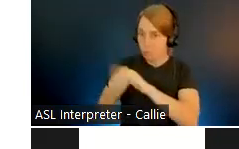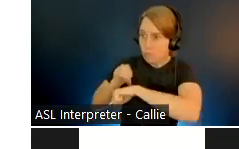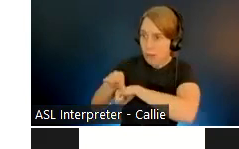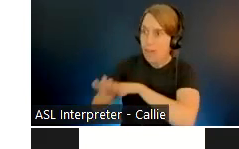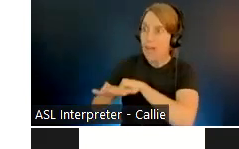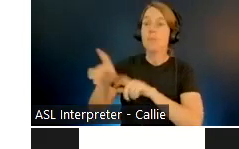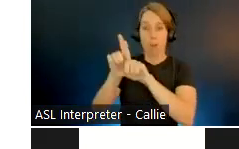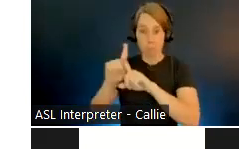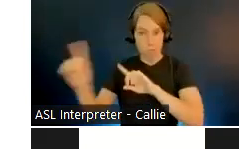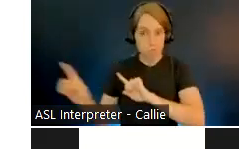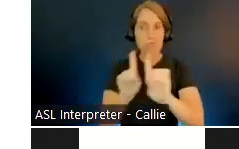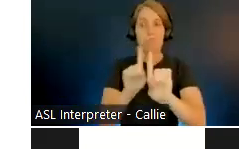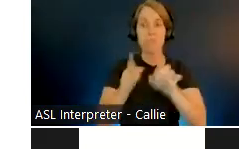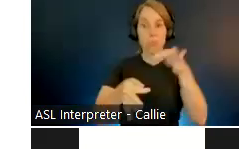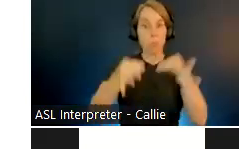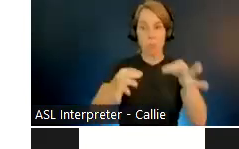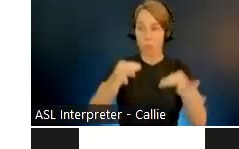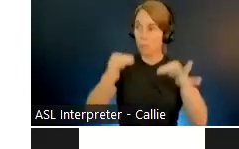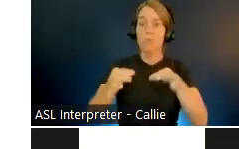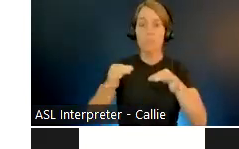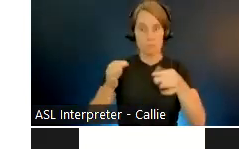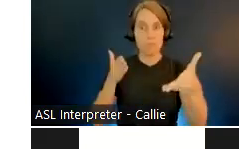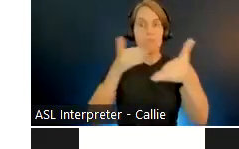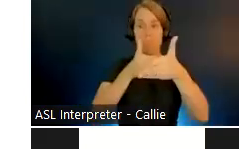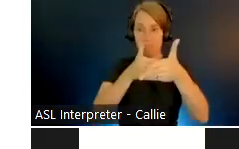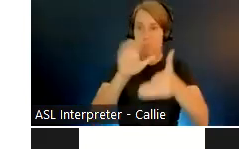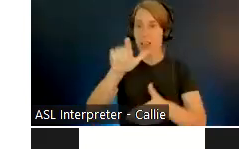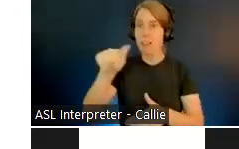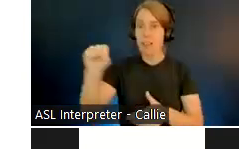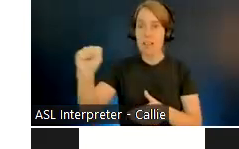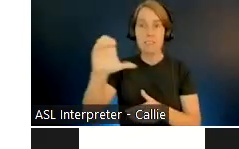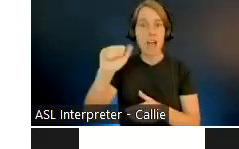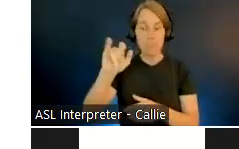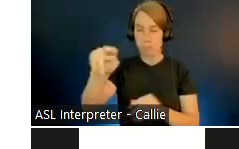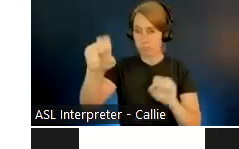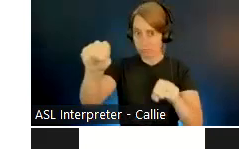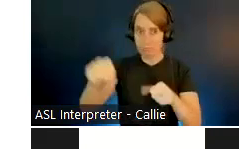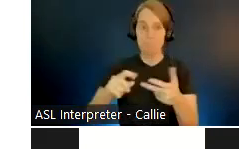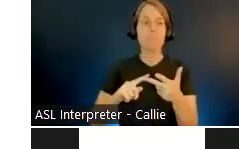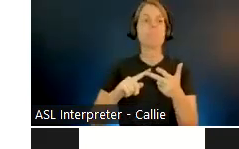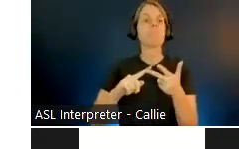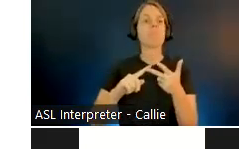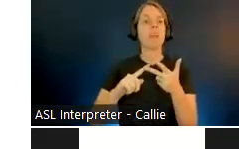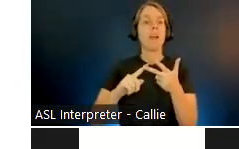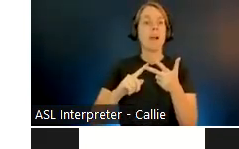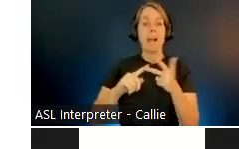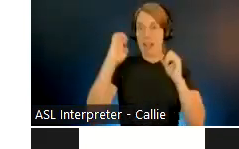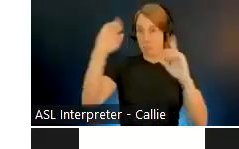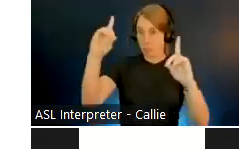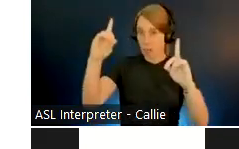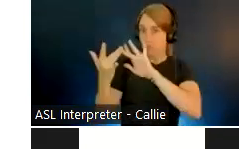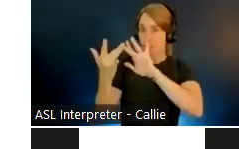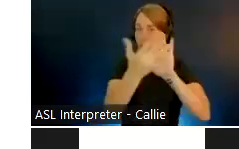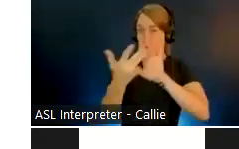outreach like what we're doing here today. We do monitoring and investigations of situations where people